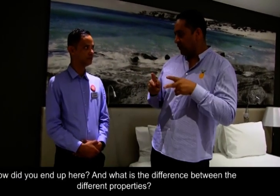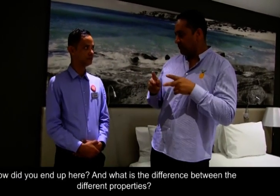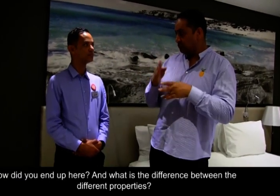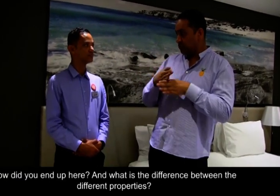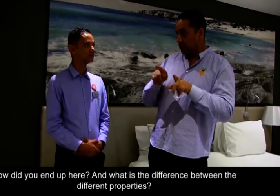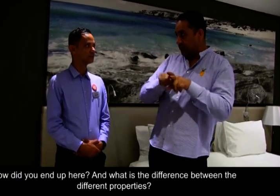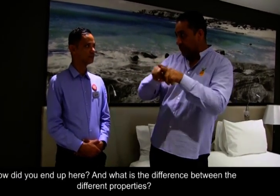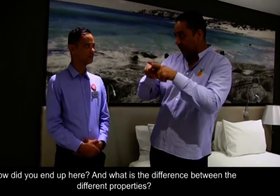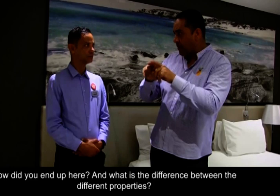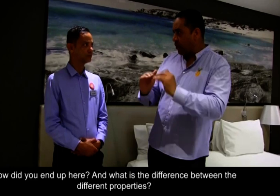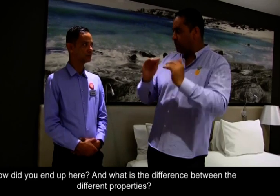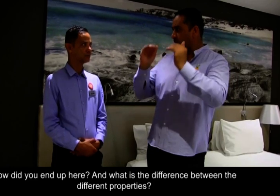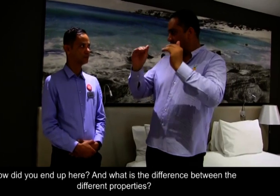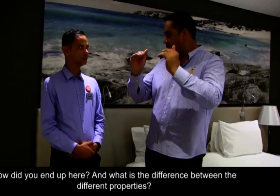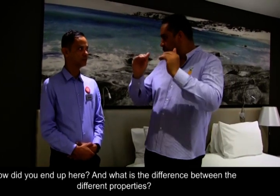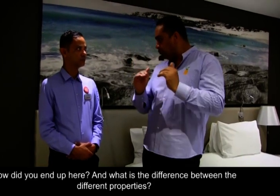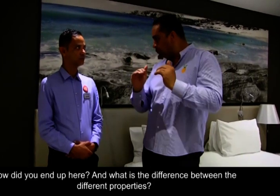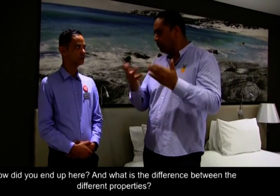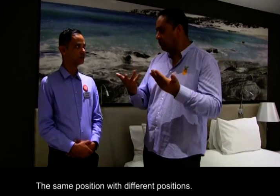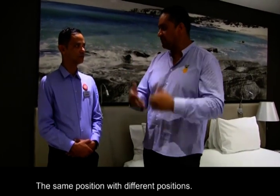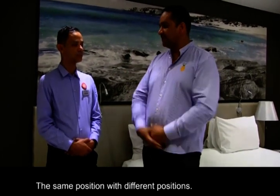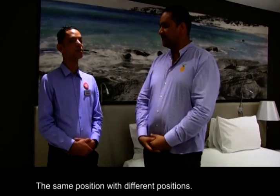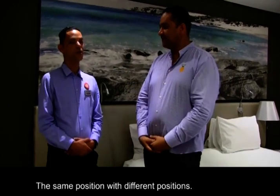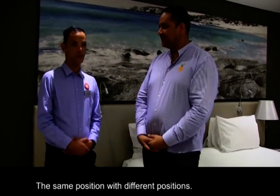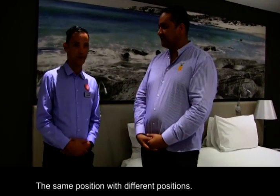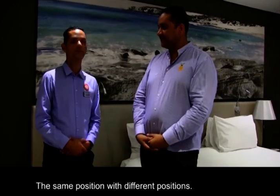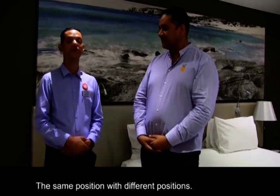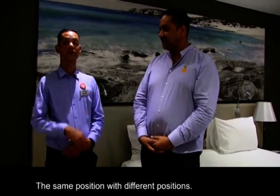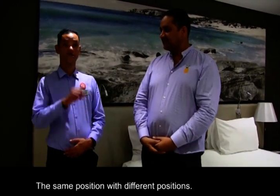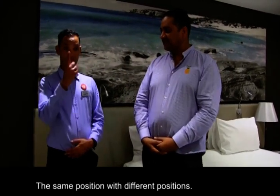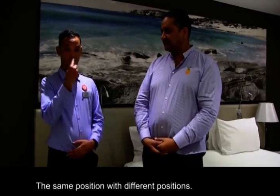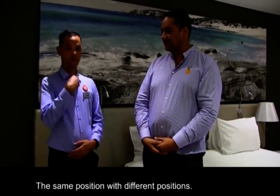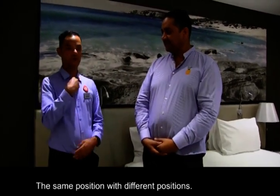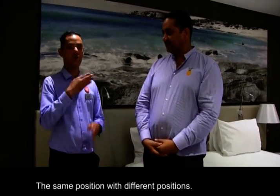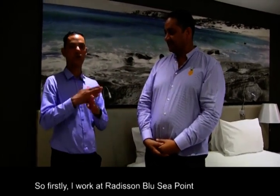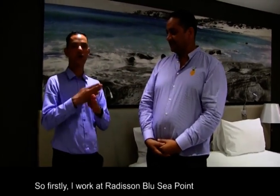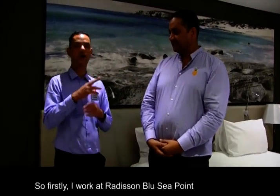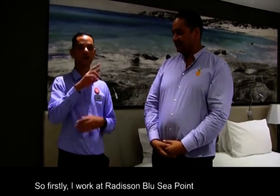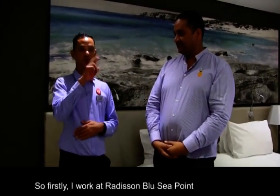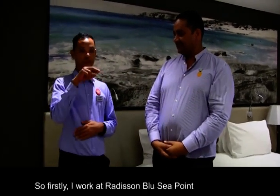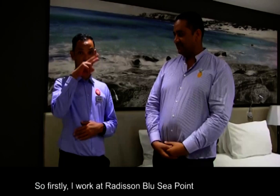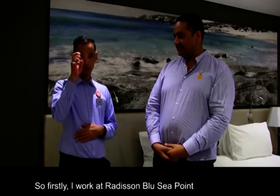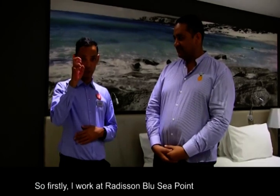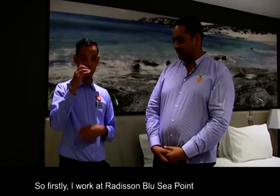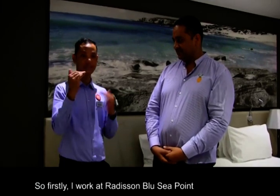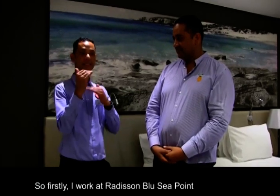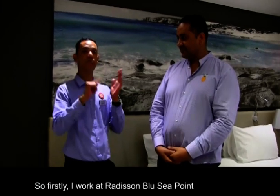how did you end up here, and what is the difference between the different properties? The same position with different positions. So, firstly, I worked at